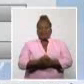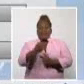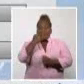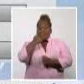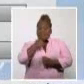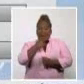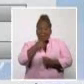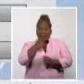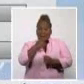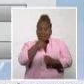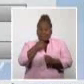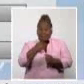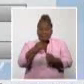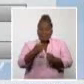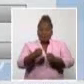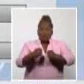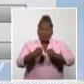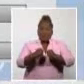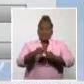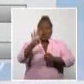And it's even more alarming that